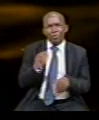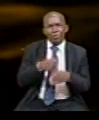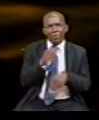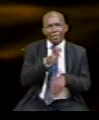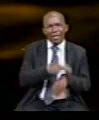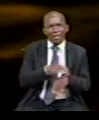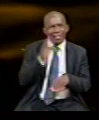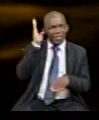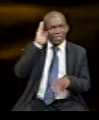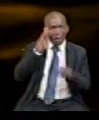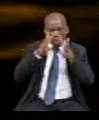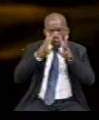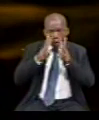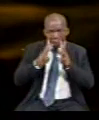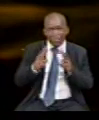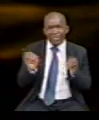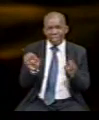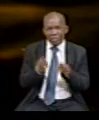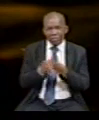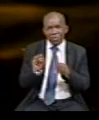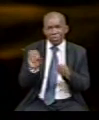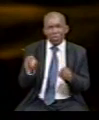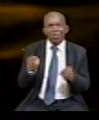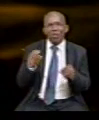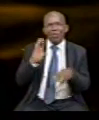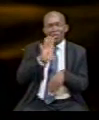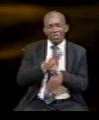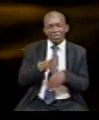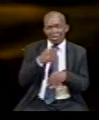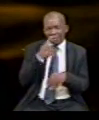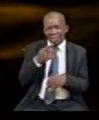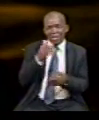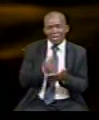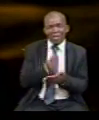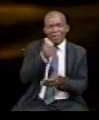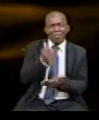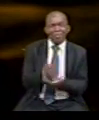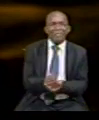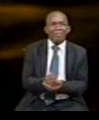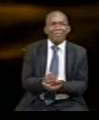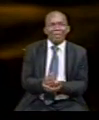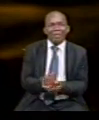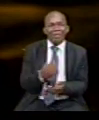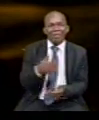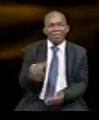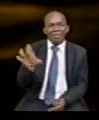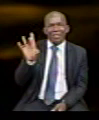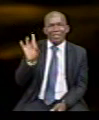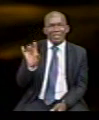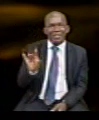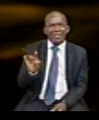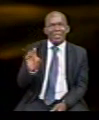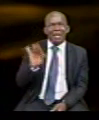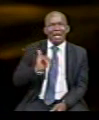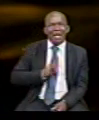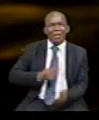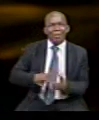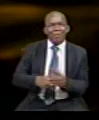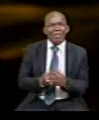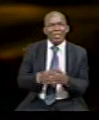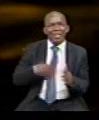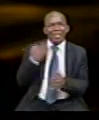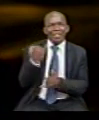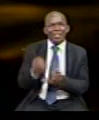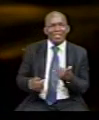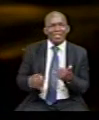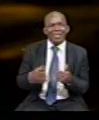so, amen." The church say, amen. Verse 8 now, "I am Alpha and Omega, the beginning and the